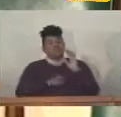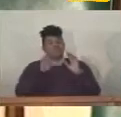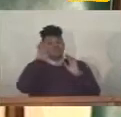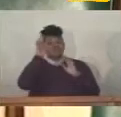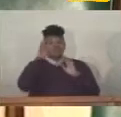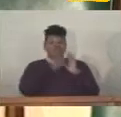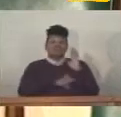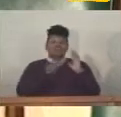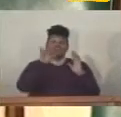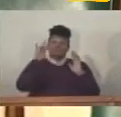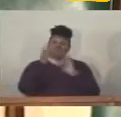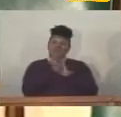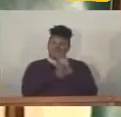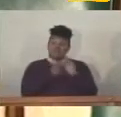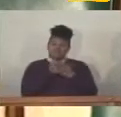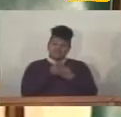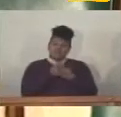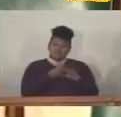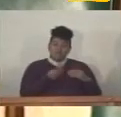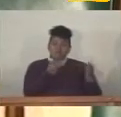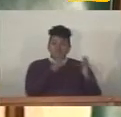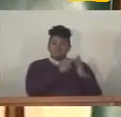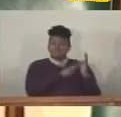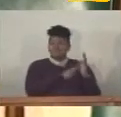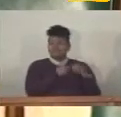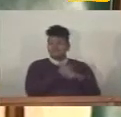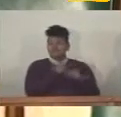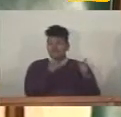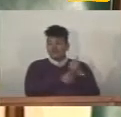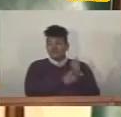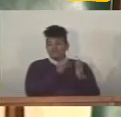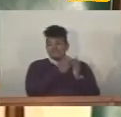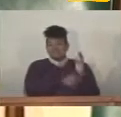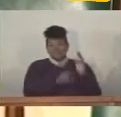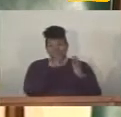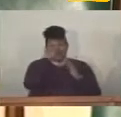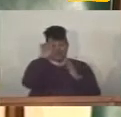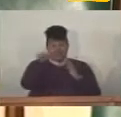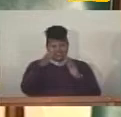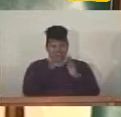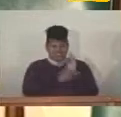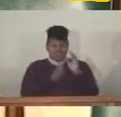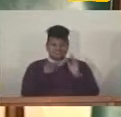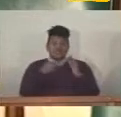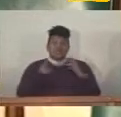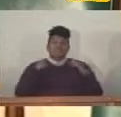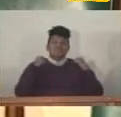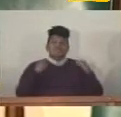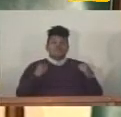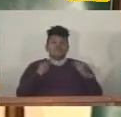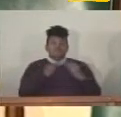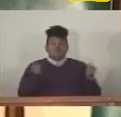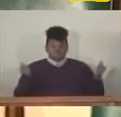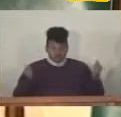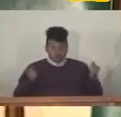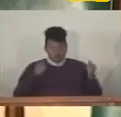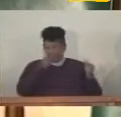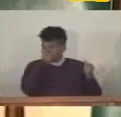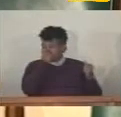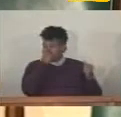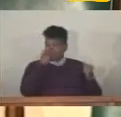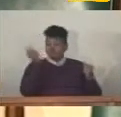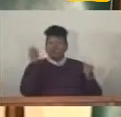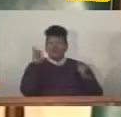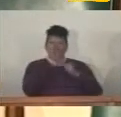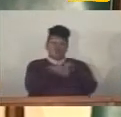37 of the Act provides that regulations made under subsection 1 of the section shall be subject to affirmative resolution, and whereas